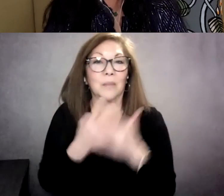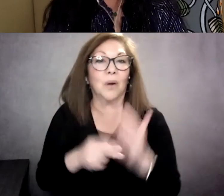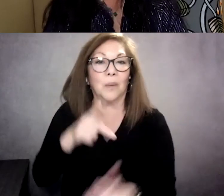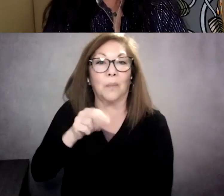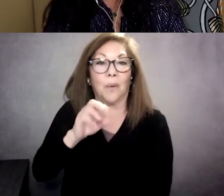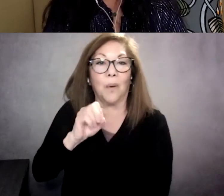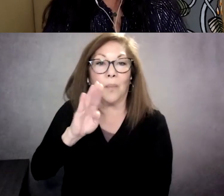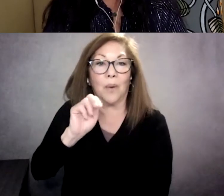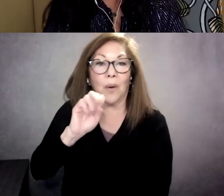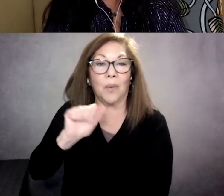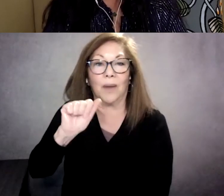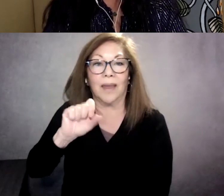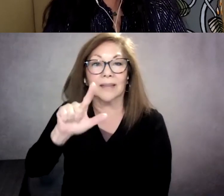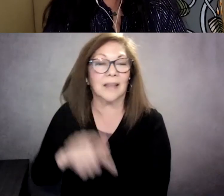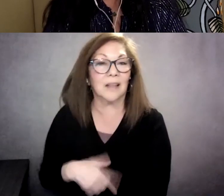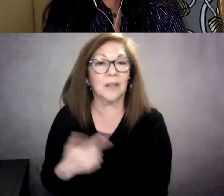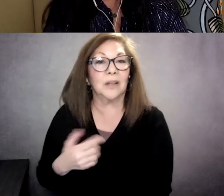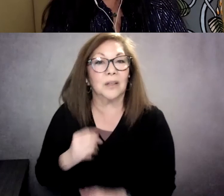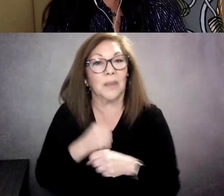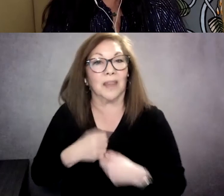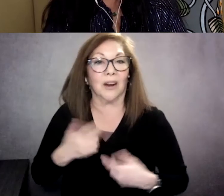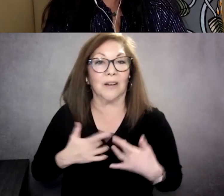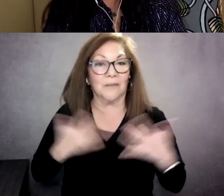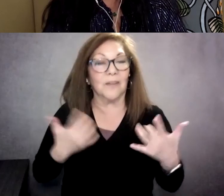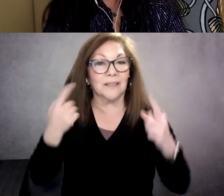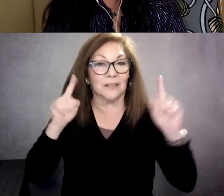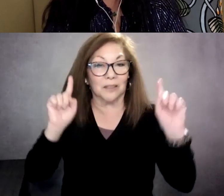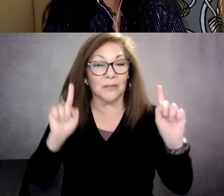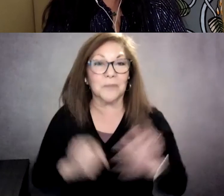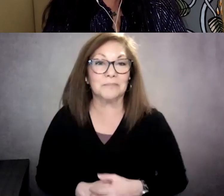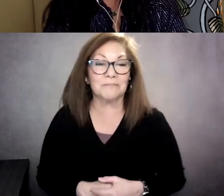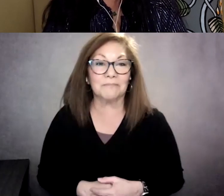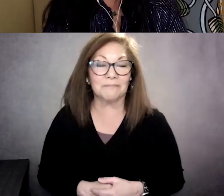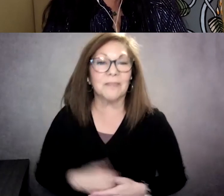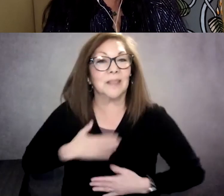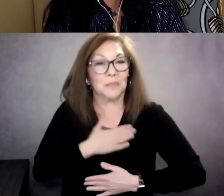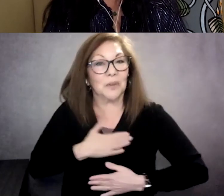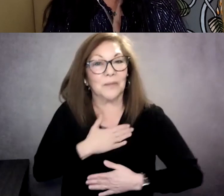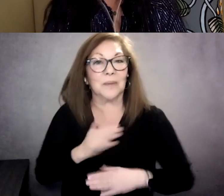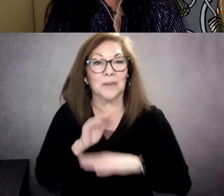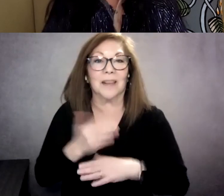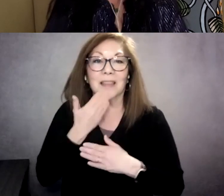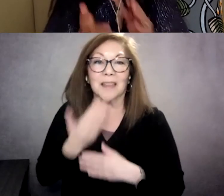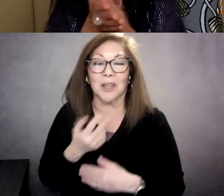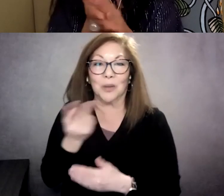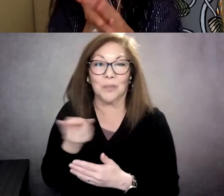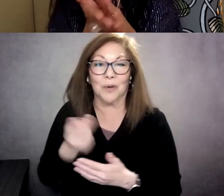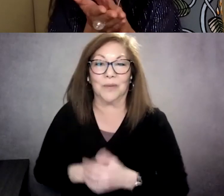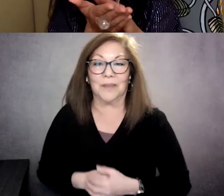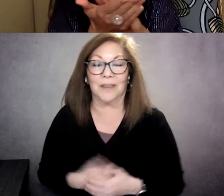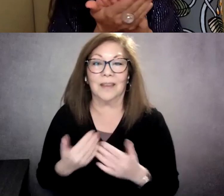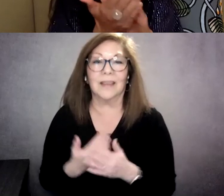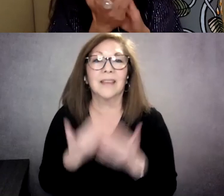ASL for making our events accessible. Yeah, this has been a pleasure. Thank you both. Thank you all